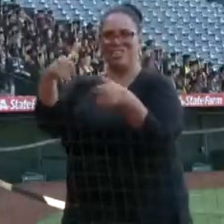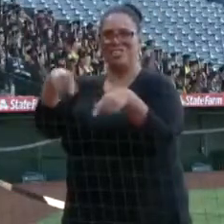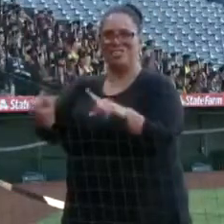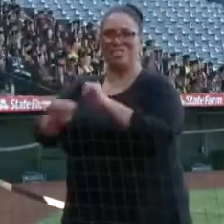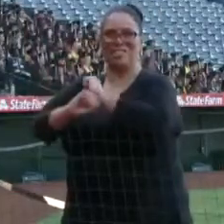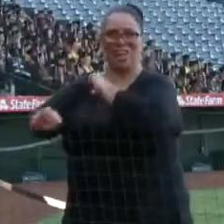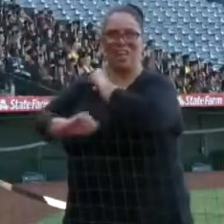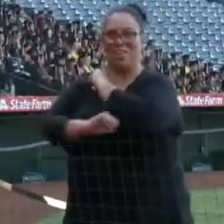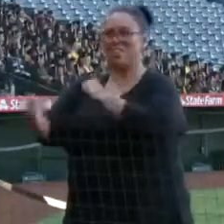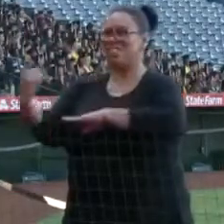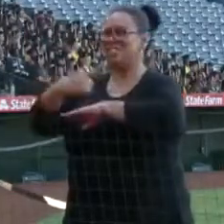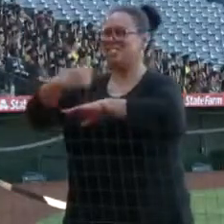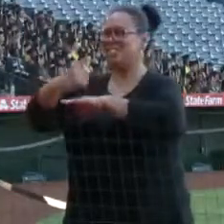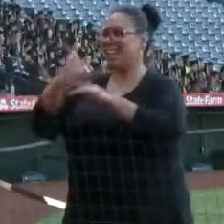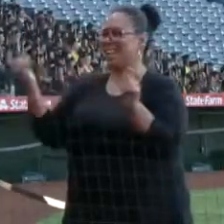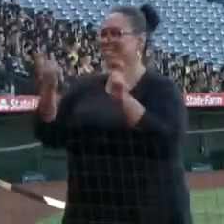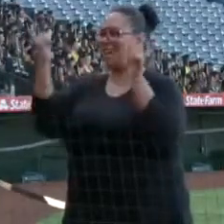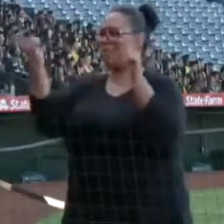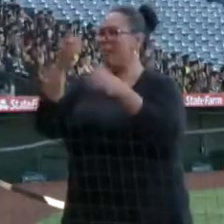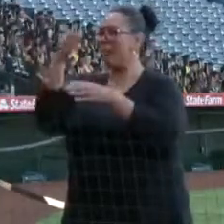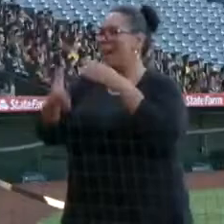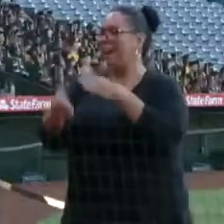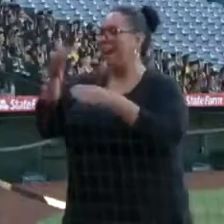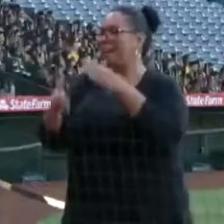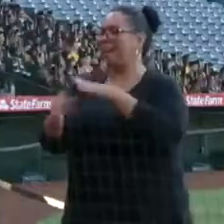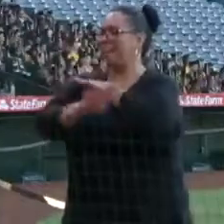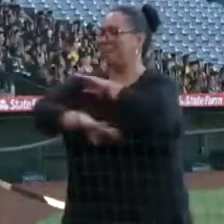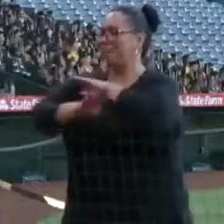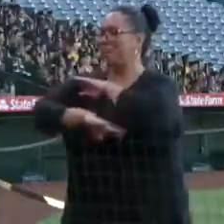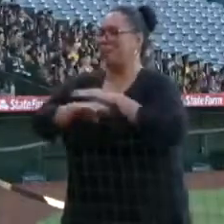Day ceremonies at the end of September.